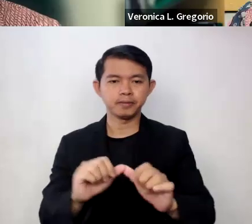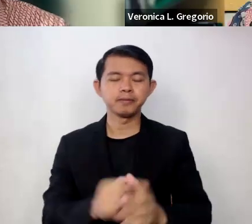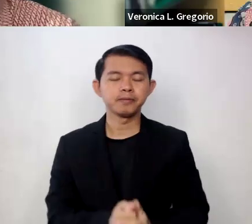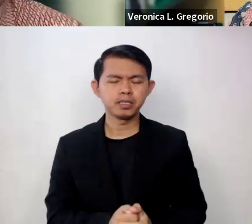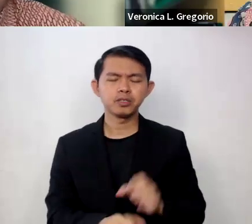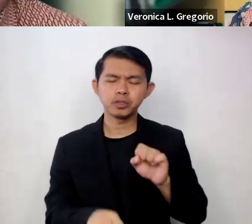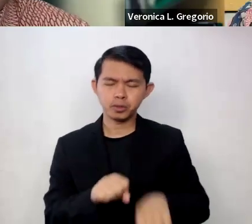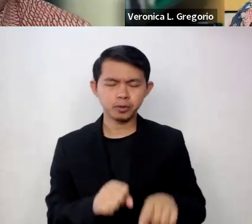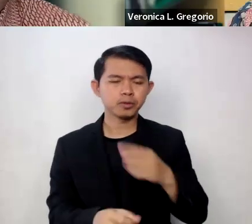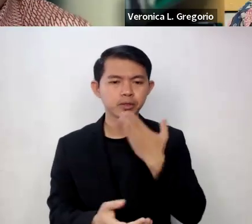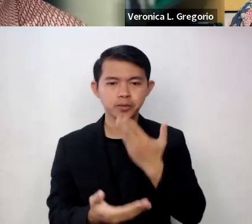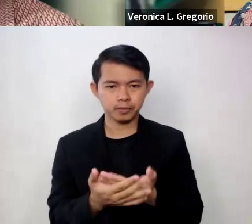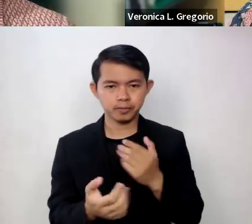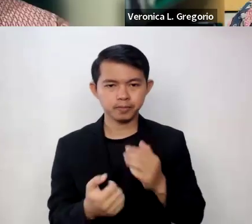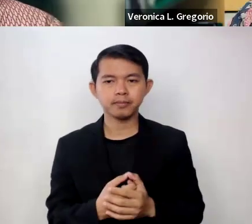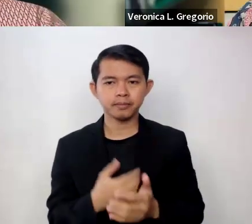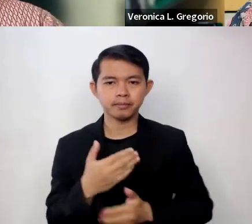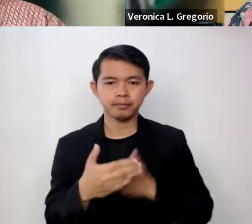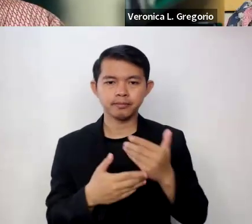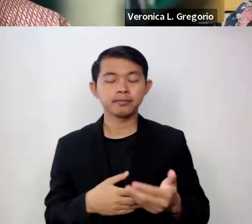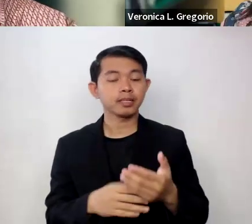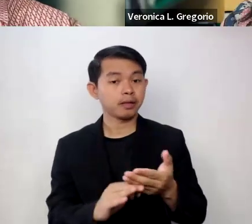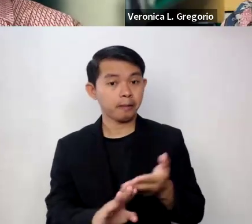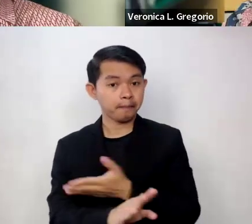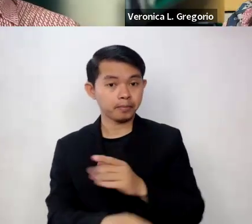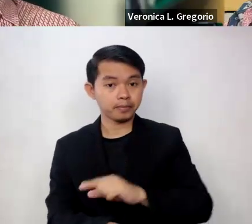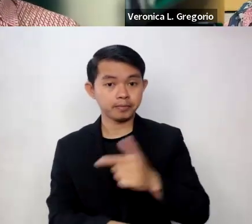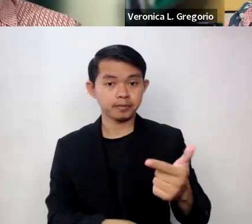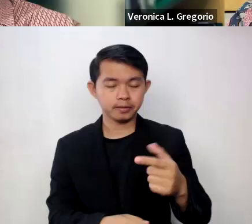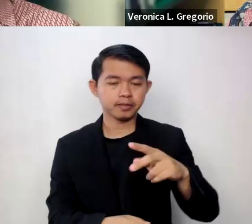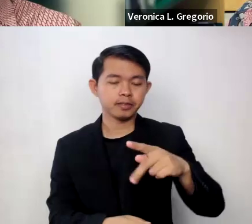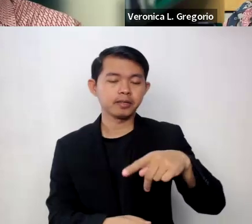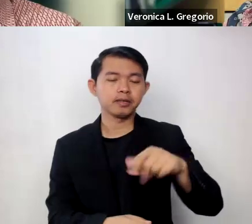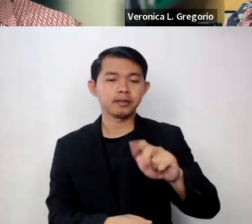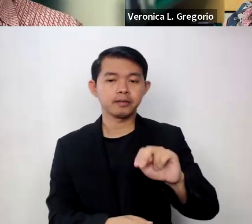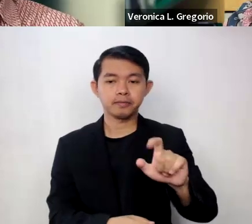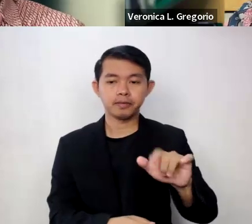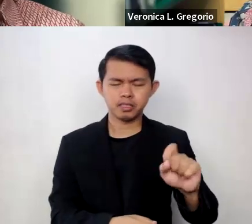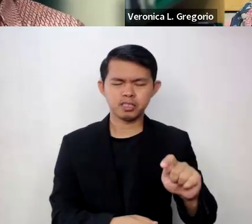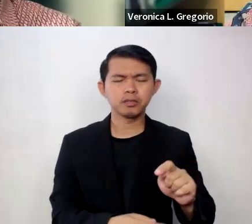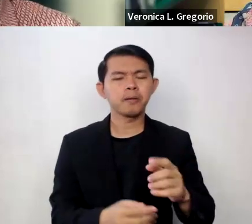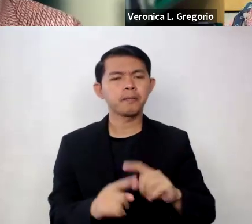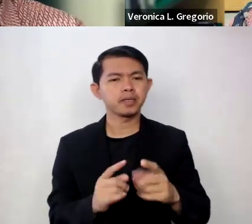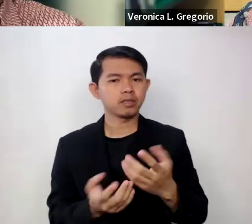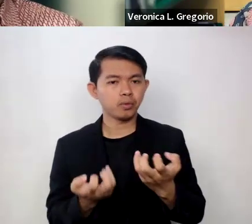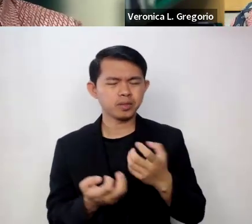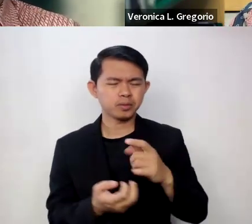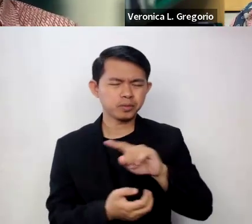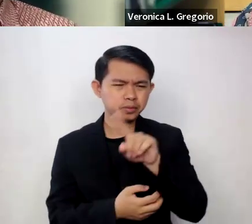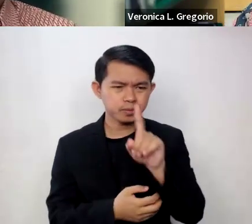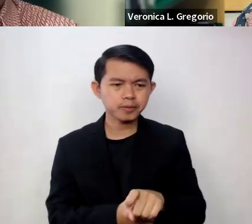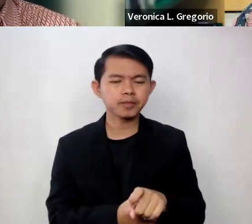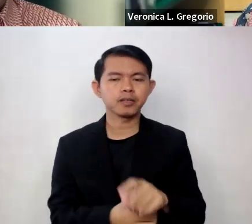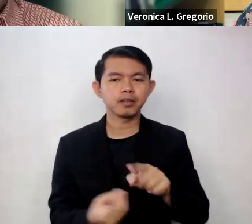Mhm. And before we go to another panelist, I just wanted to know, Doc Nikki, in terms of sociology or like